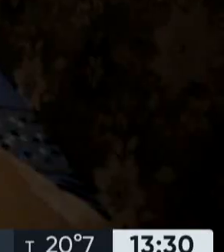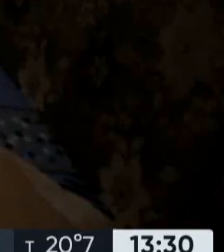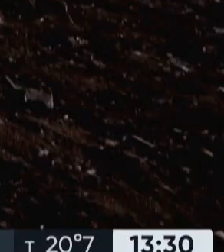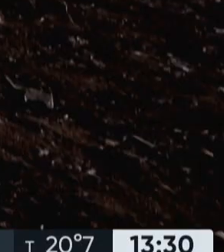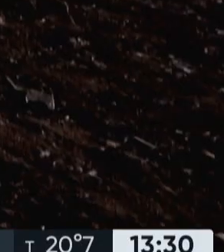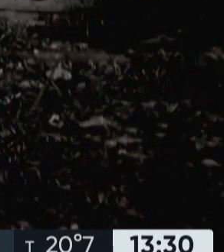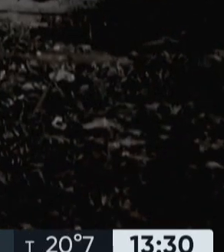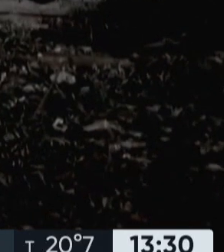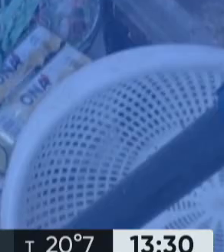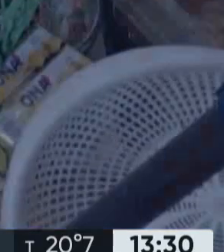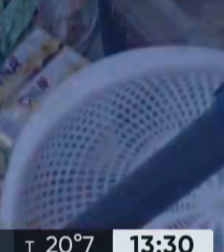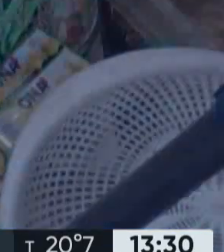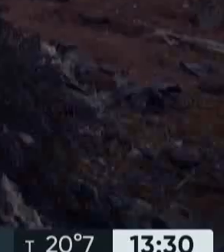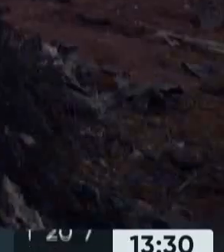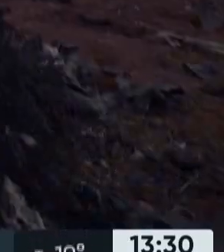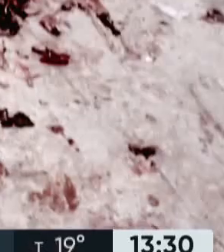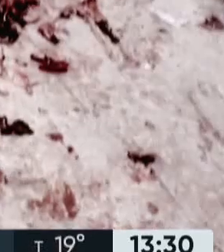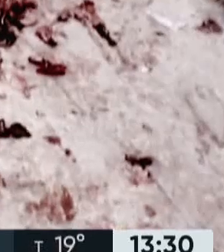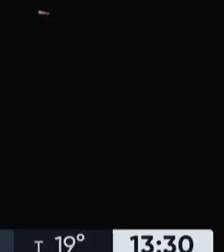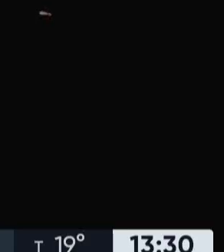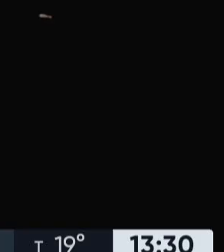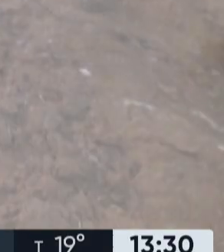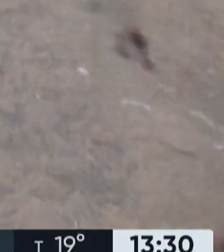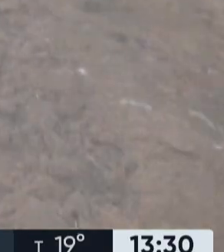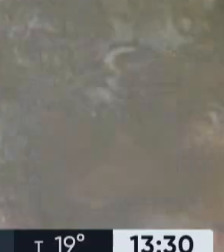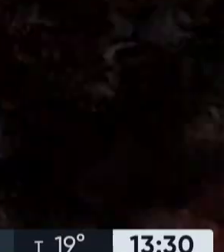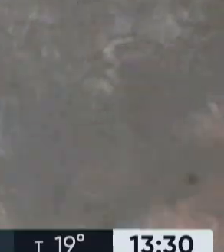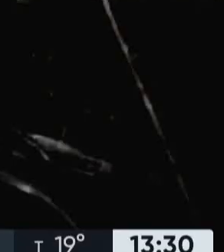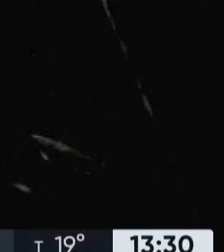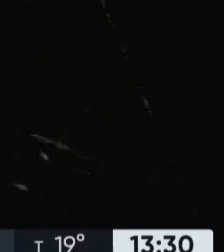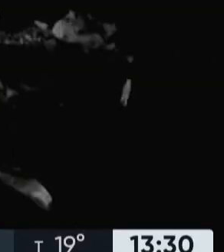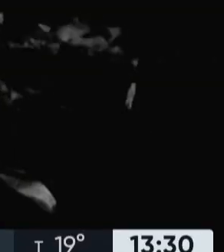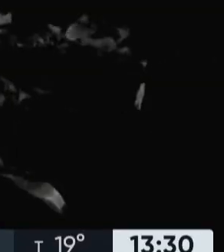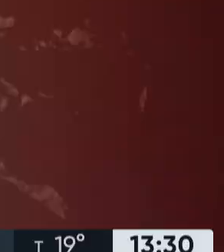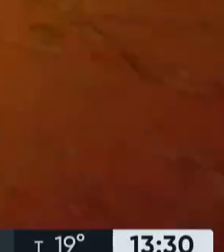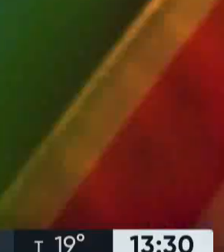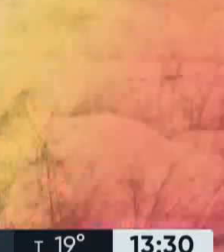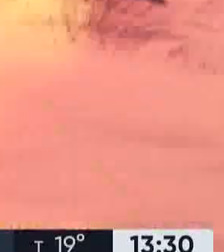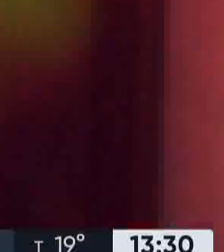forces successfully moved a major terrorist threat to the world. Global leader